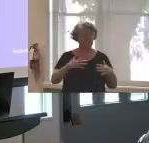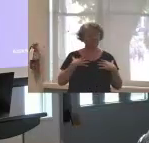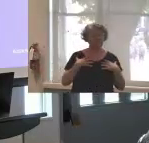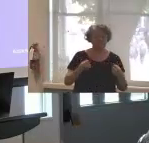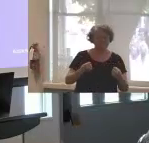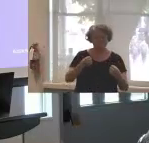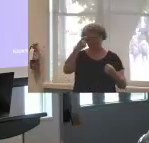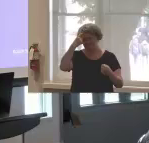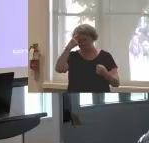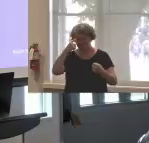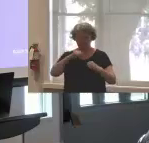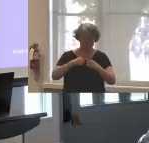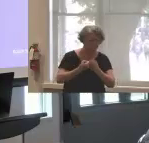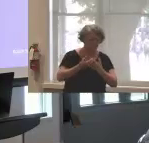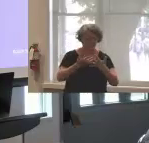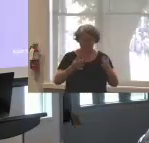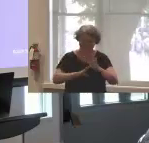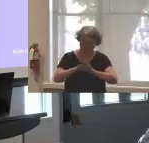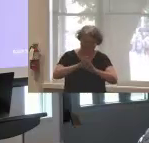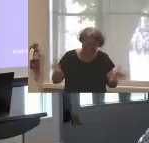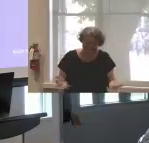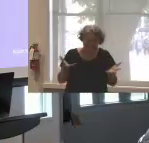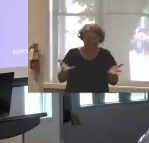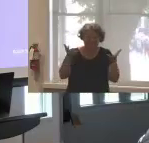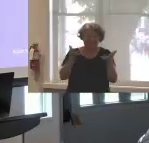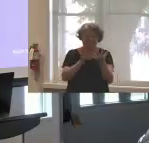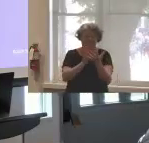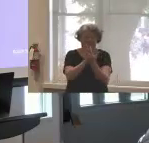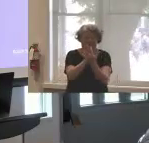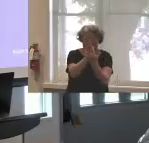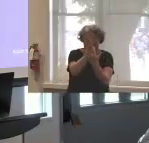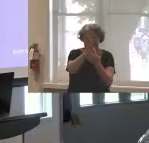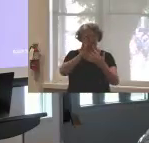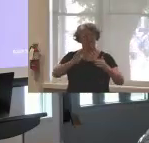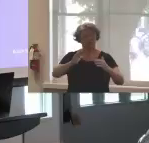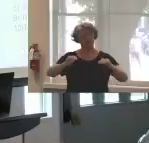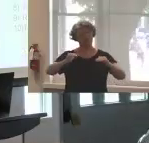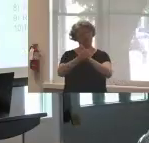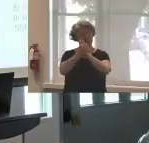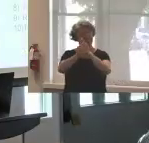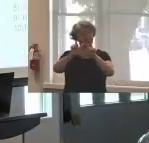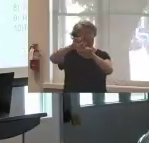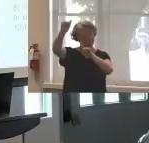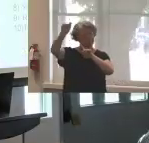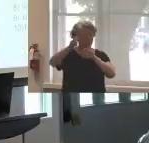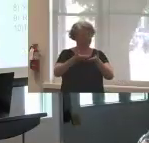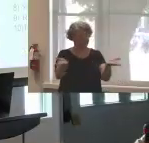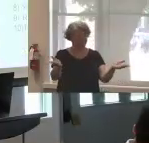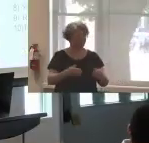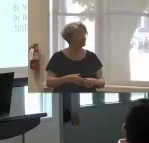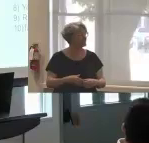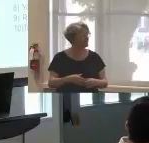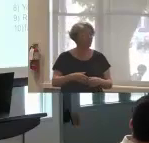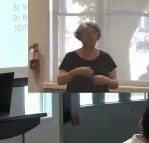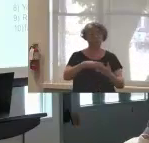well-being, move forward through adversity, and develop their abilities and skills to reach their full potential. At Strides, we have